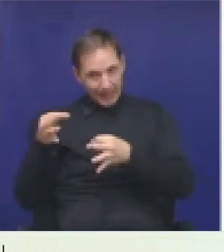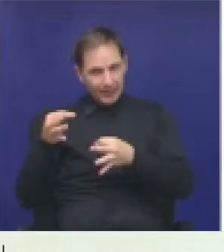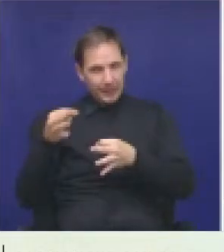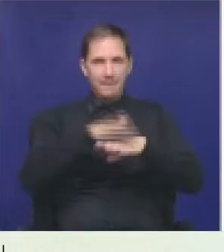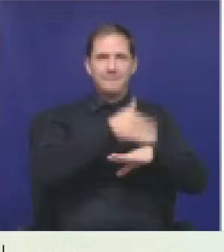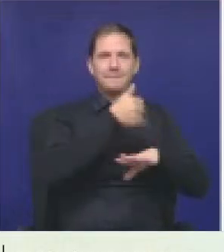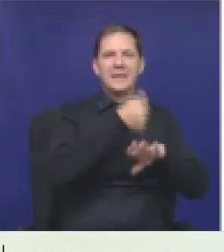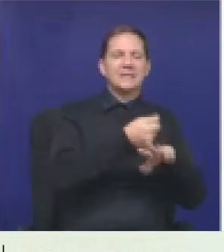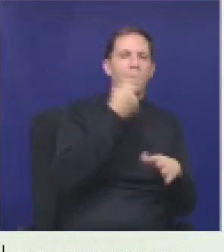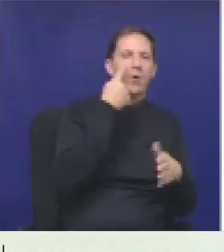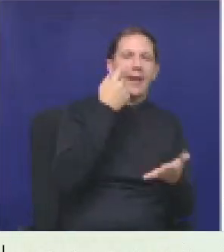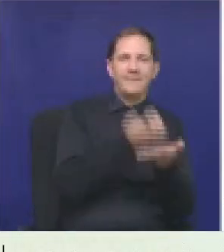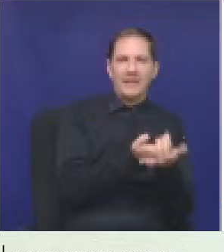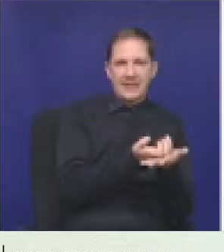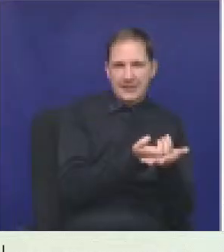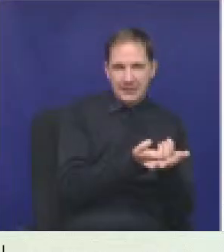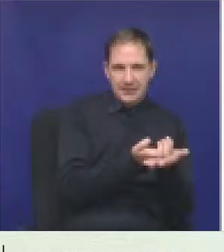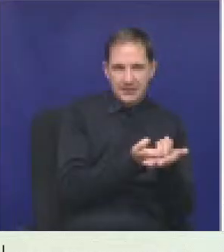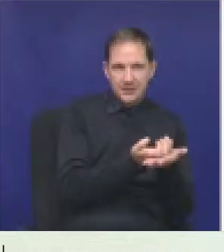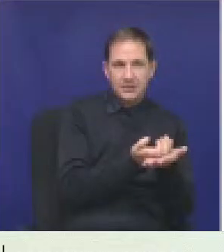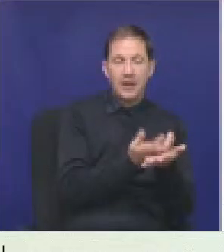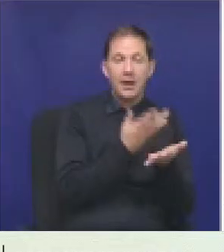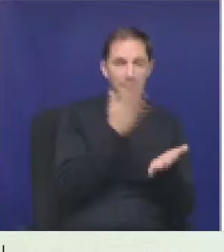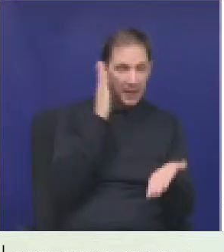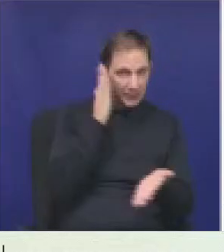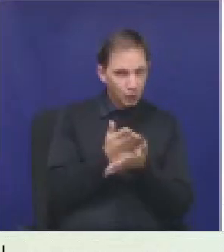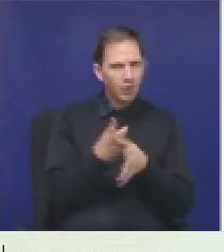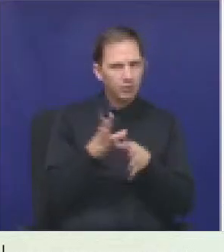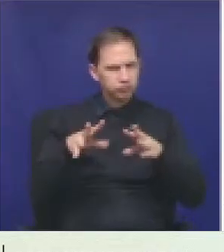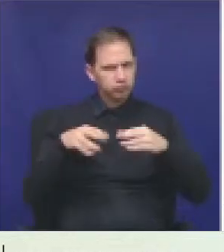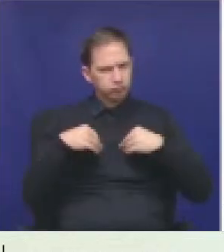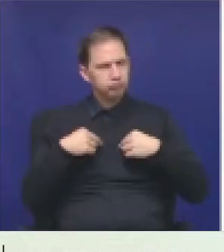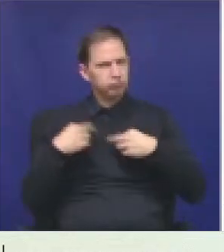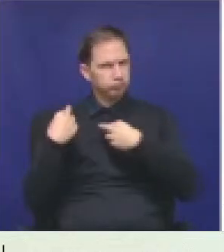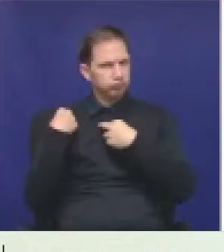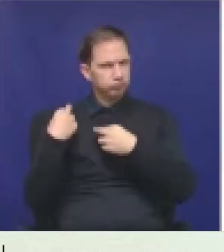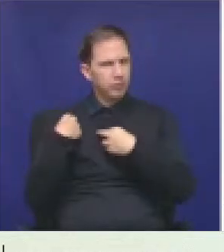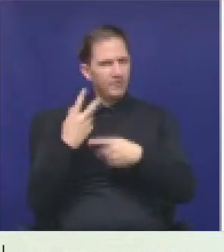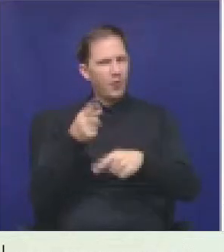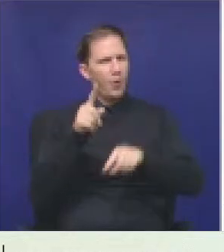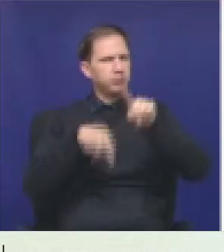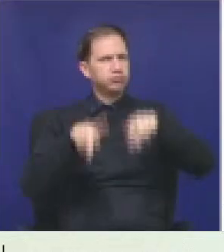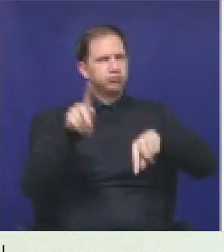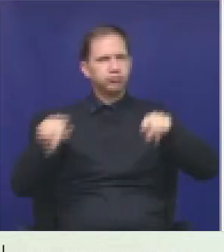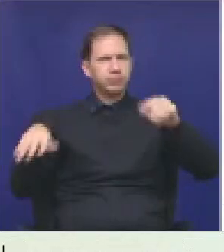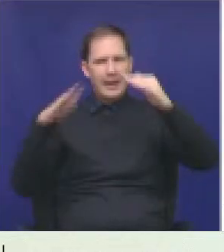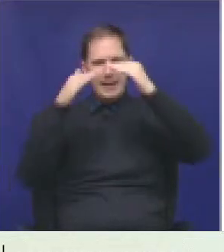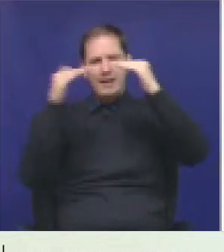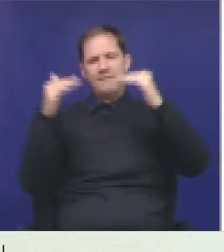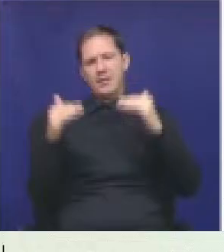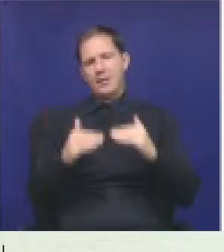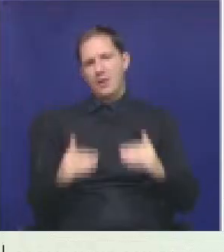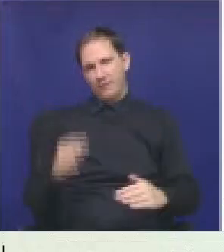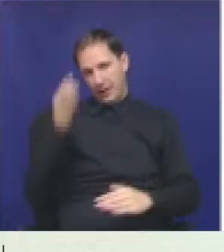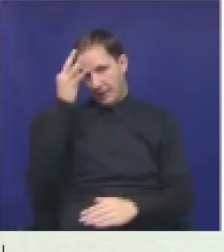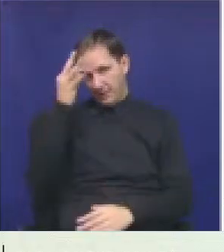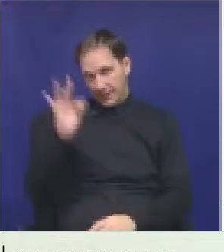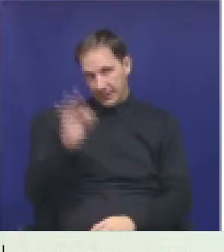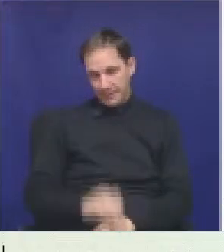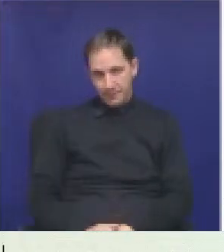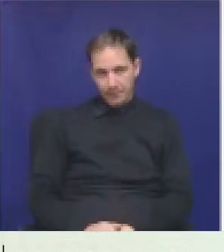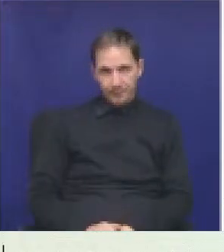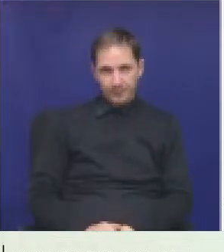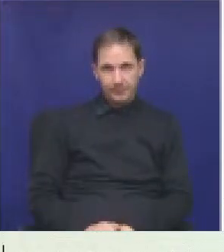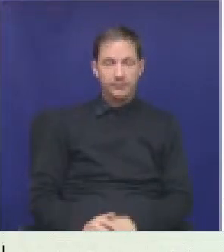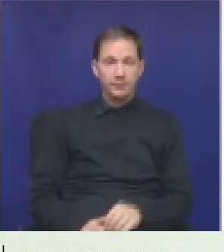delivery and enable accountability across all spheres of government. Statistical data is a critical element for